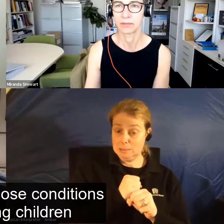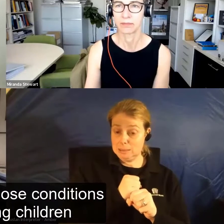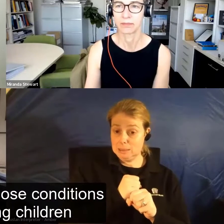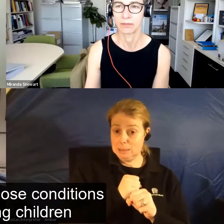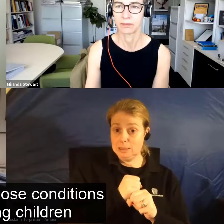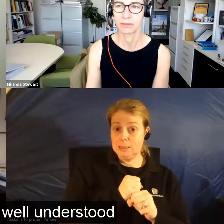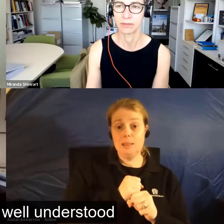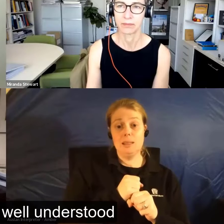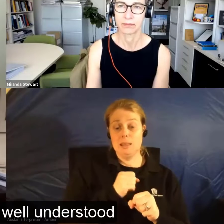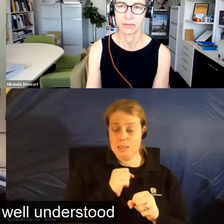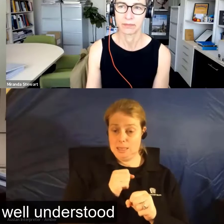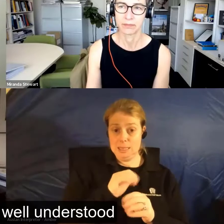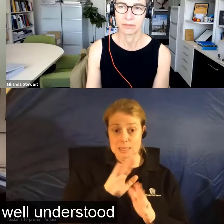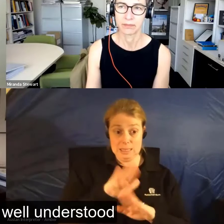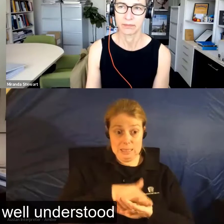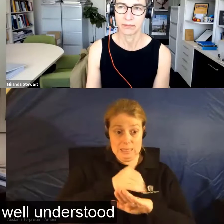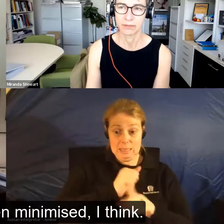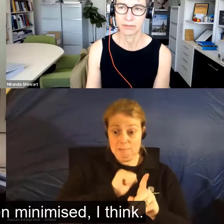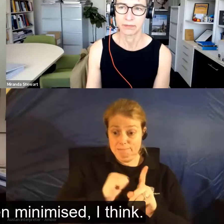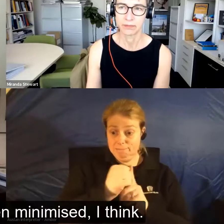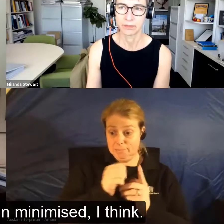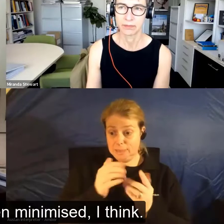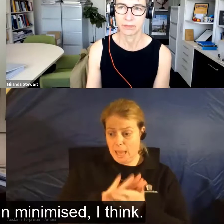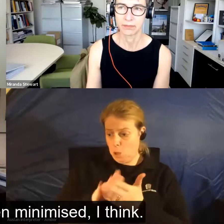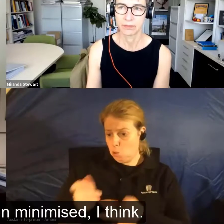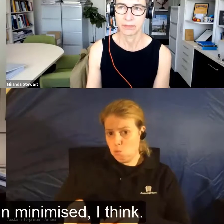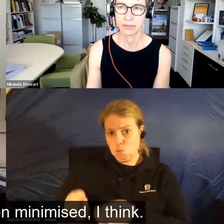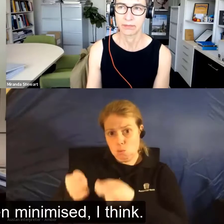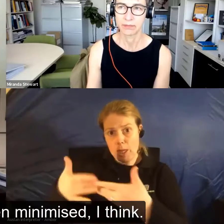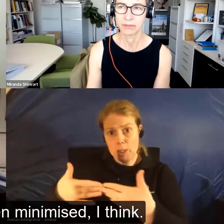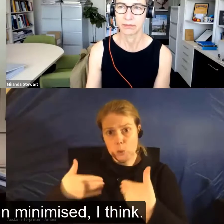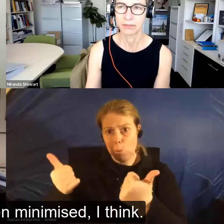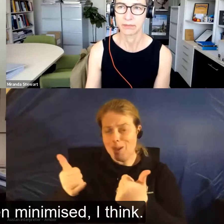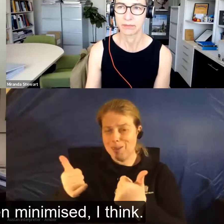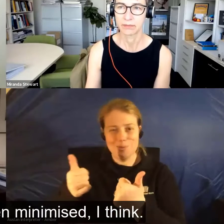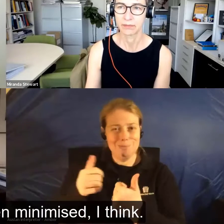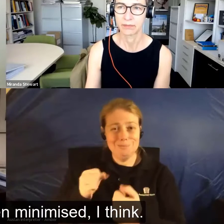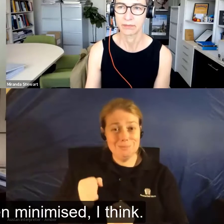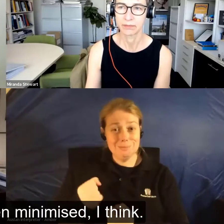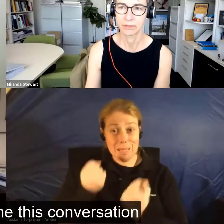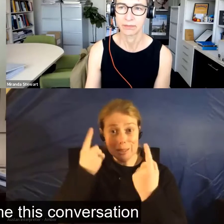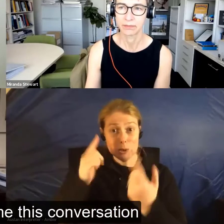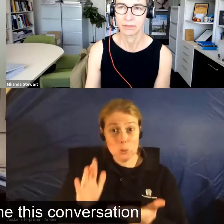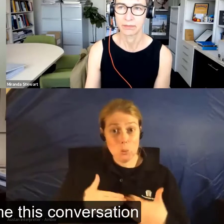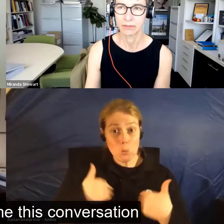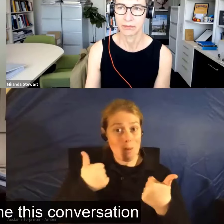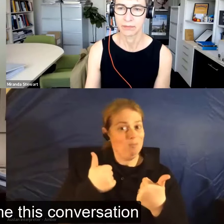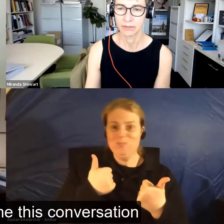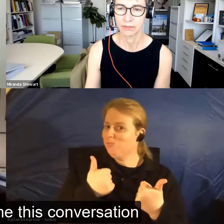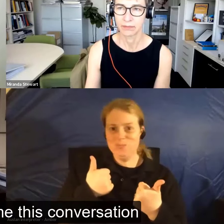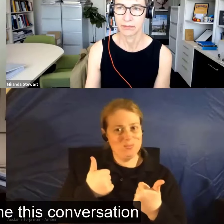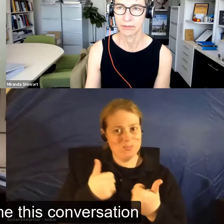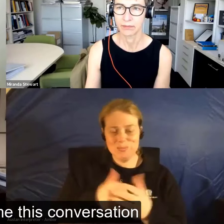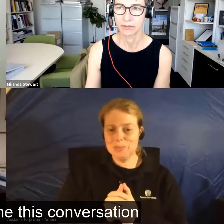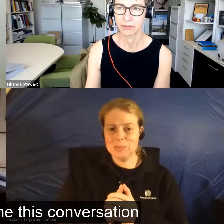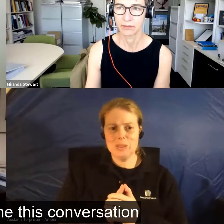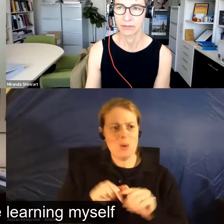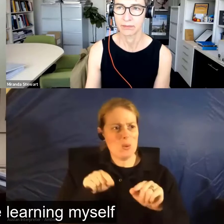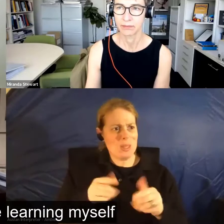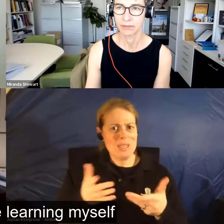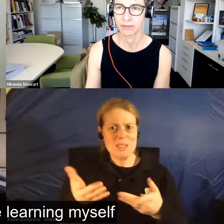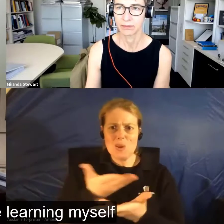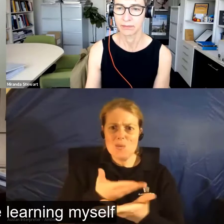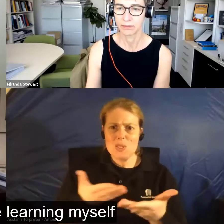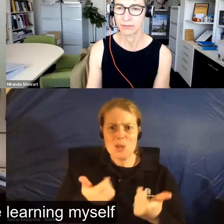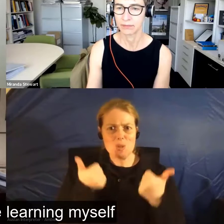for raising children has been less well understood and has really been minimised, I think. So I really welcome this conversation, and